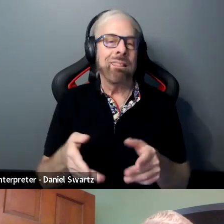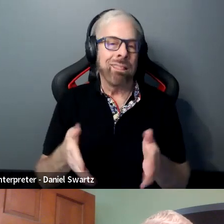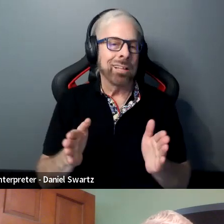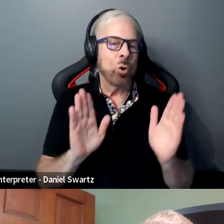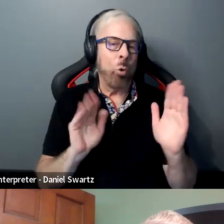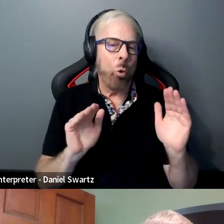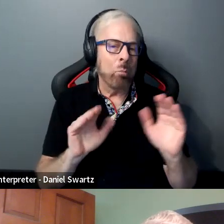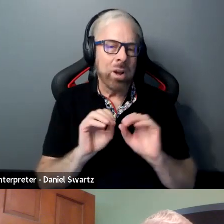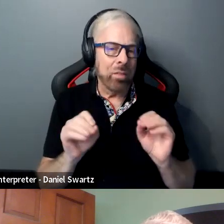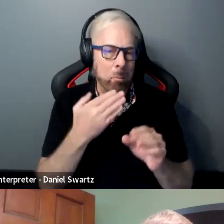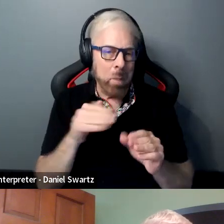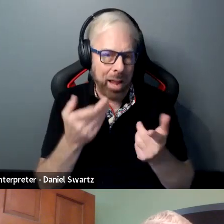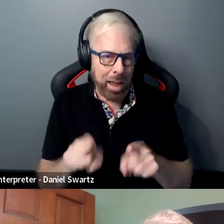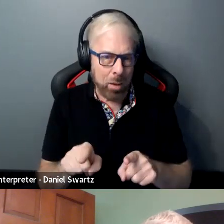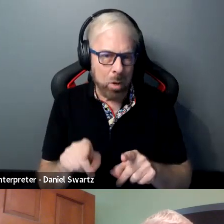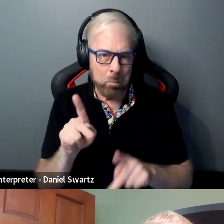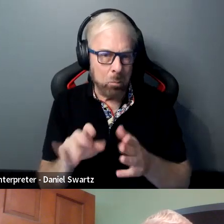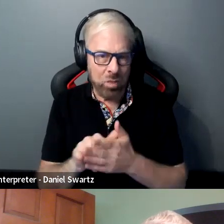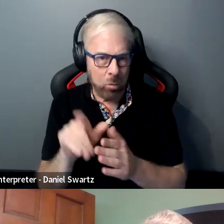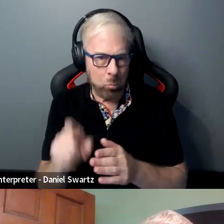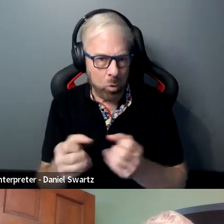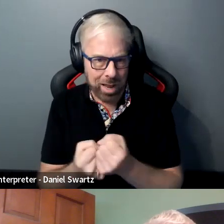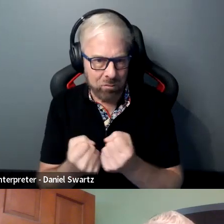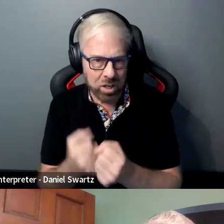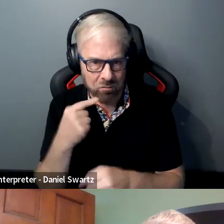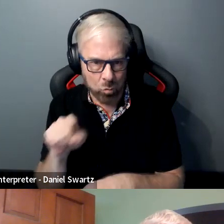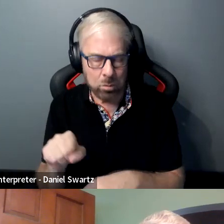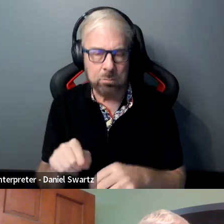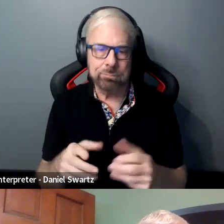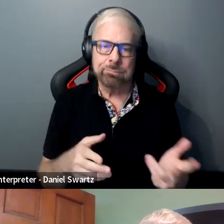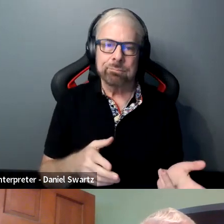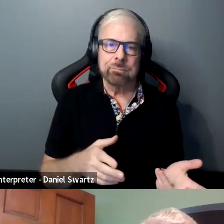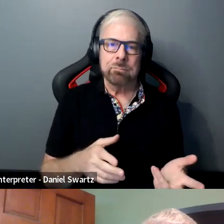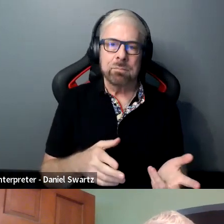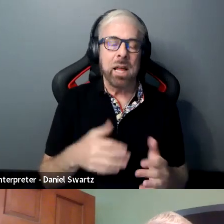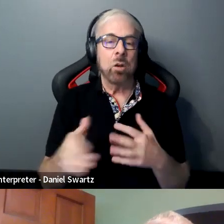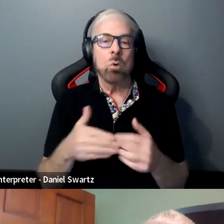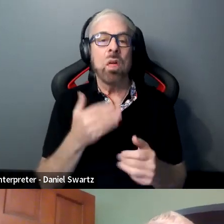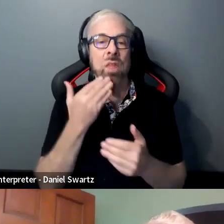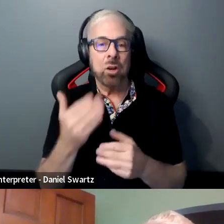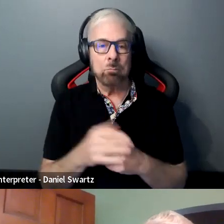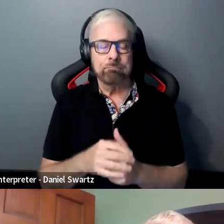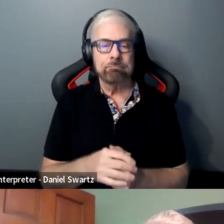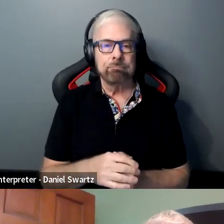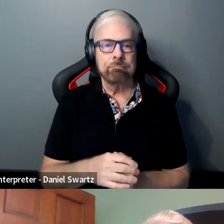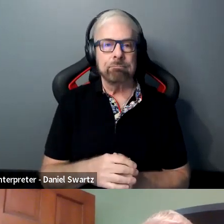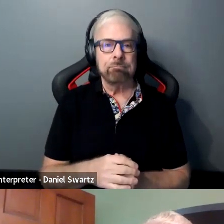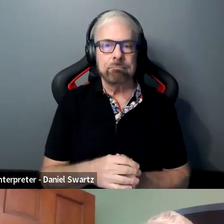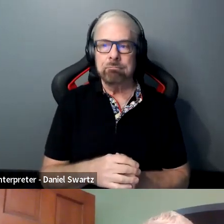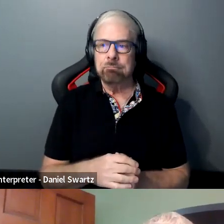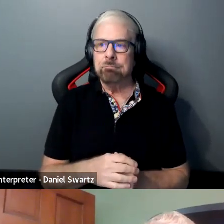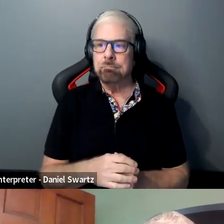nothing bad happens to the people that we're supposed to advocate for. Anyway, thank you. Could